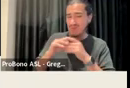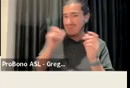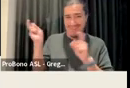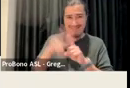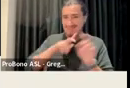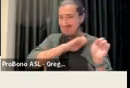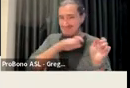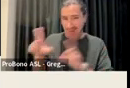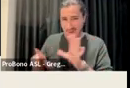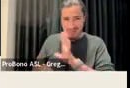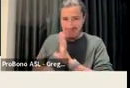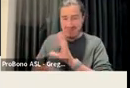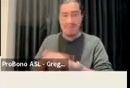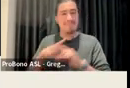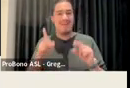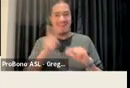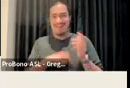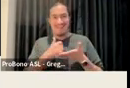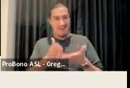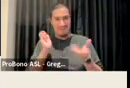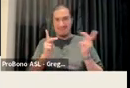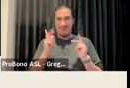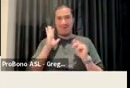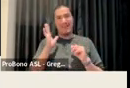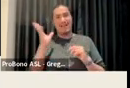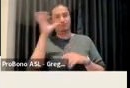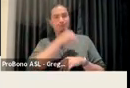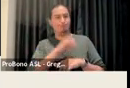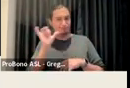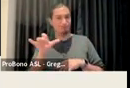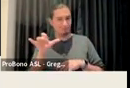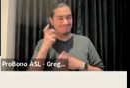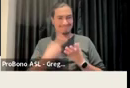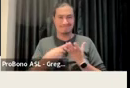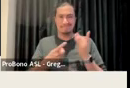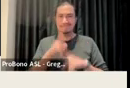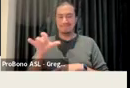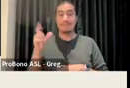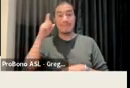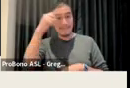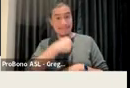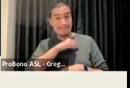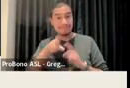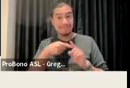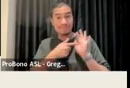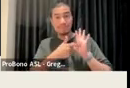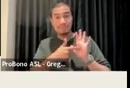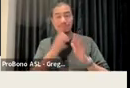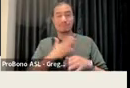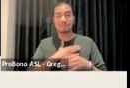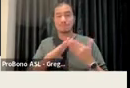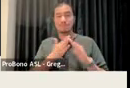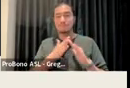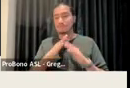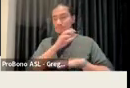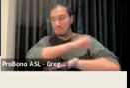but that's, I can't help that that's the perception that people are going to take away, and we're going to talk about that at the end too. And so for me, when I show my communities on stage, I think